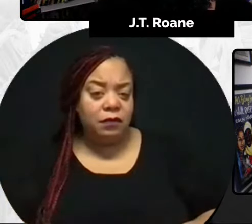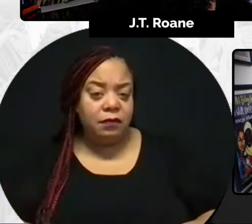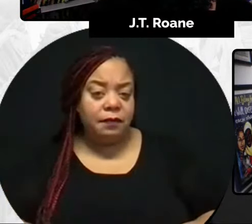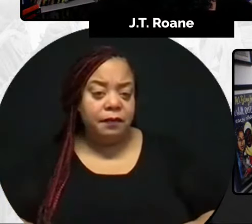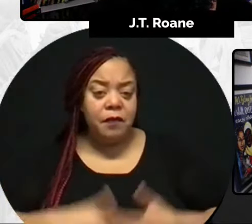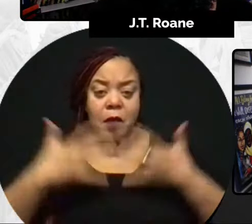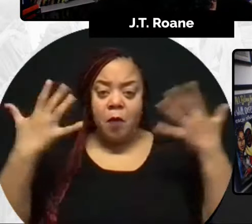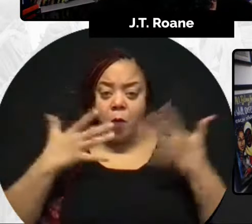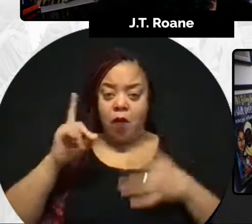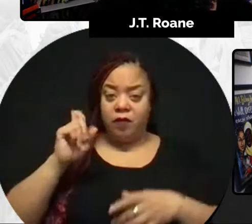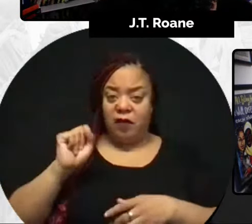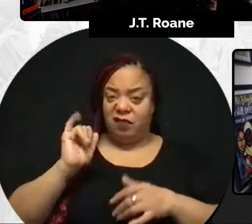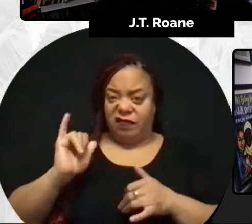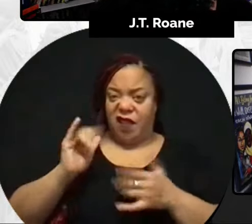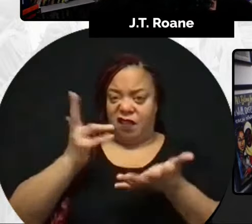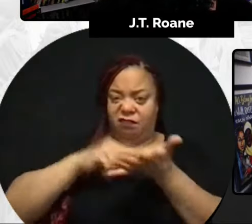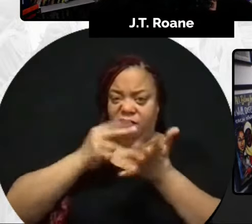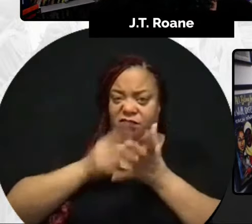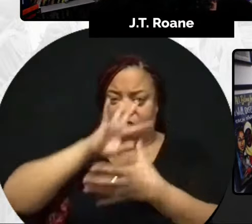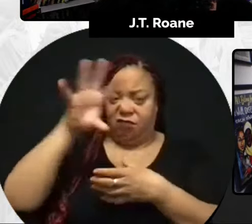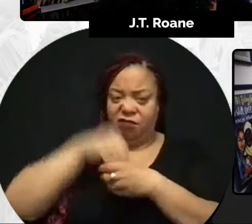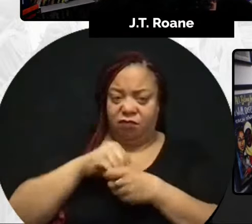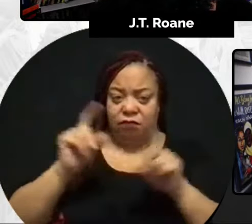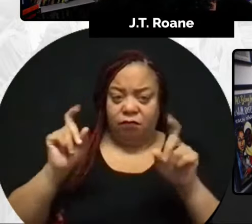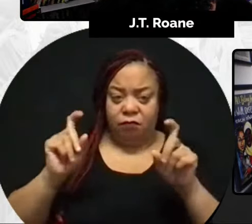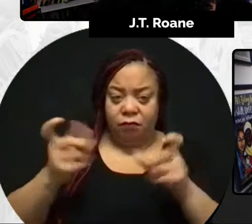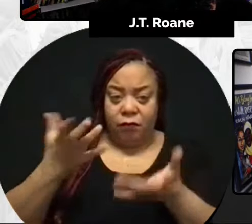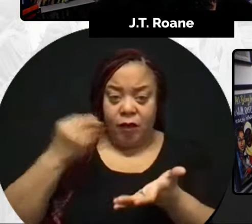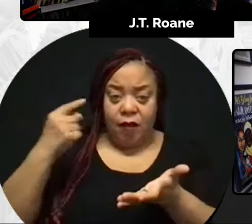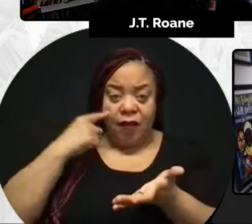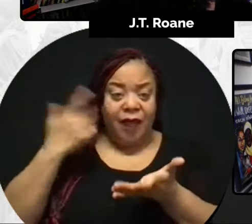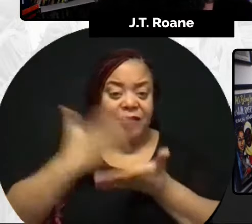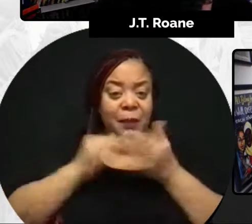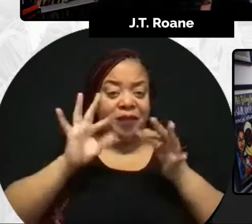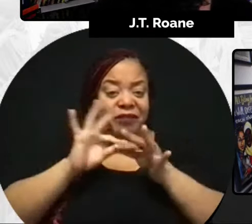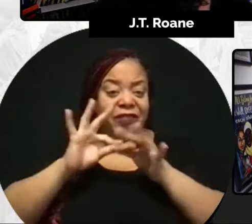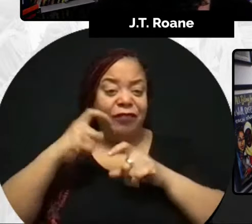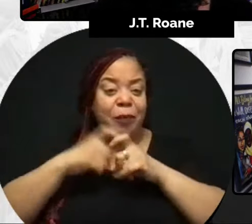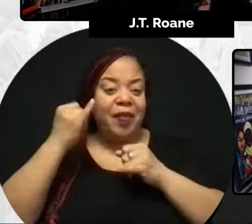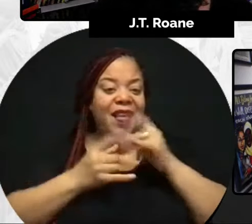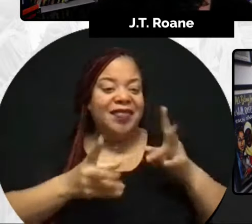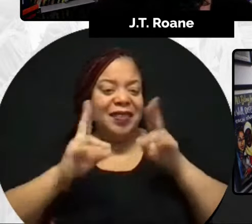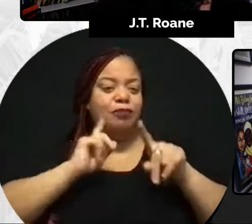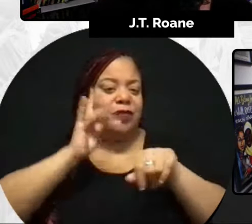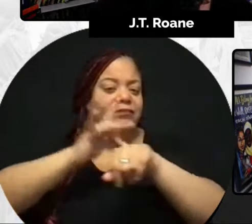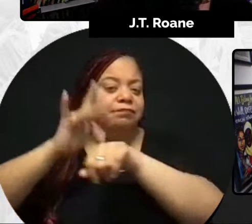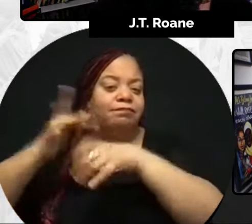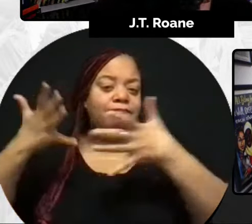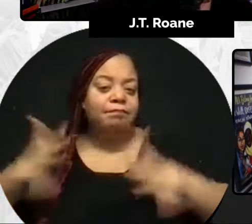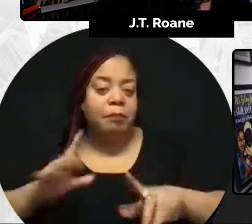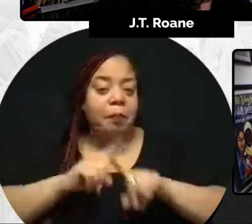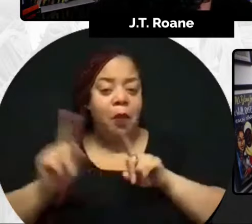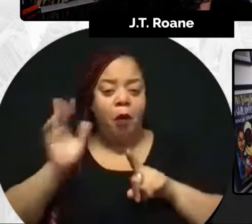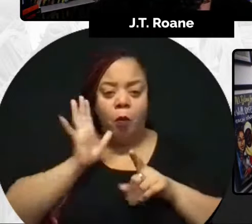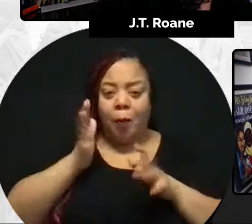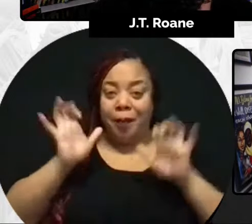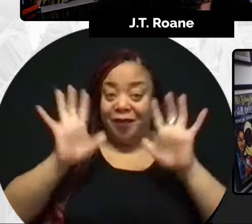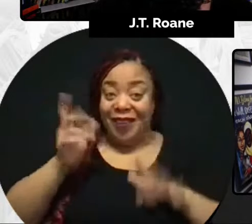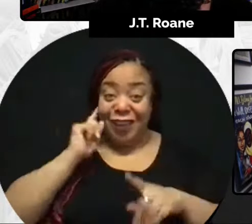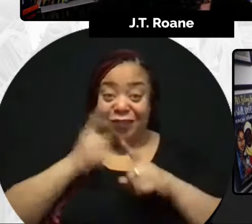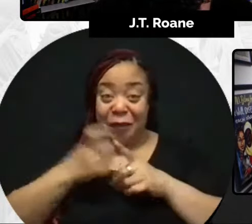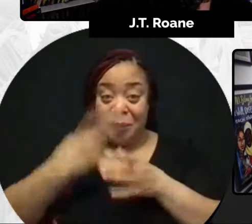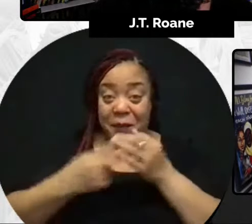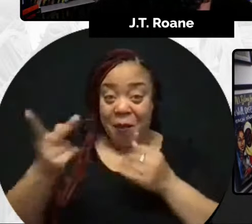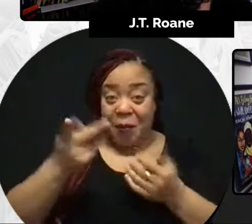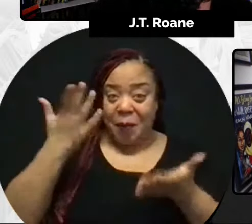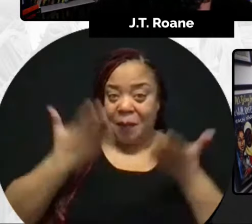kind of how you're building towards abolitionist green futures and perhaps what, you know, folks who are on this call can do to kind of be a part of that effort as